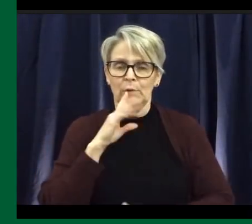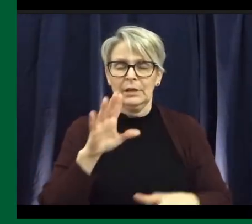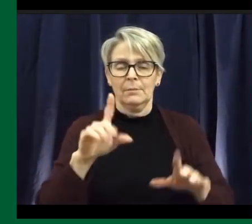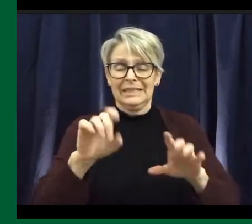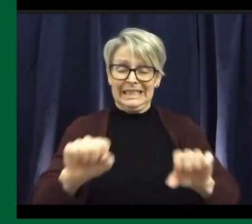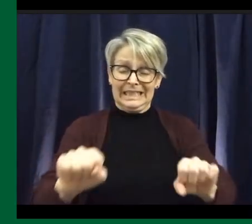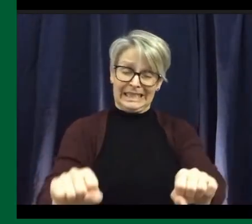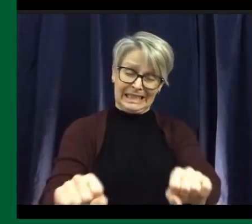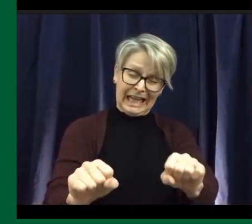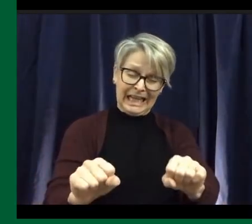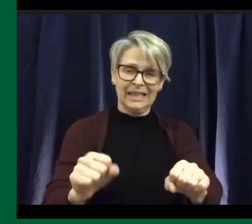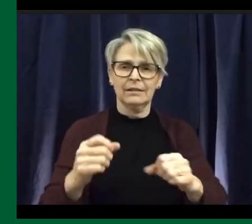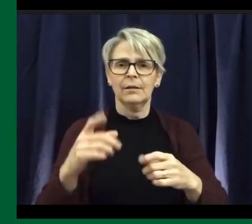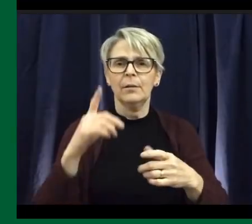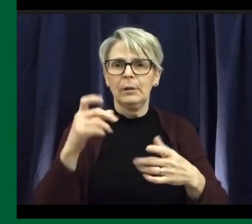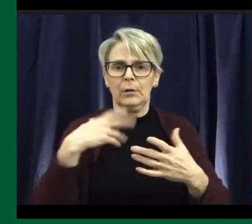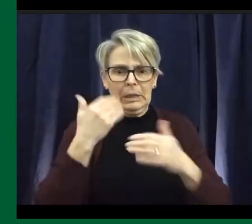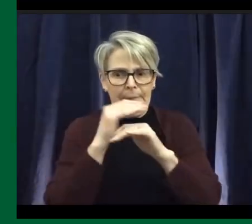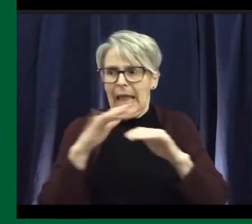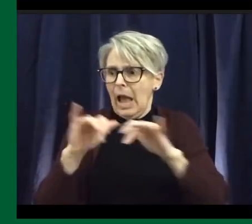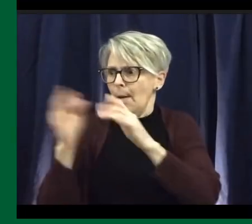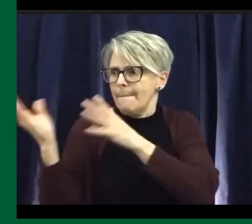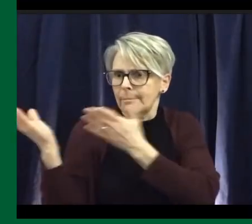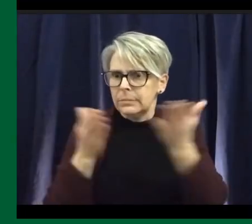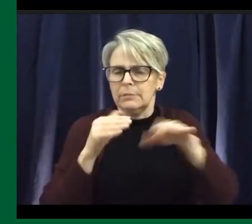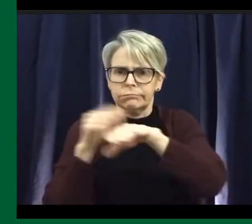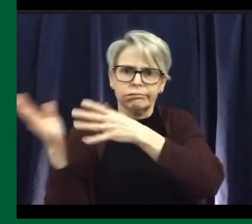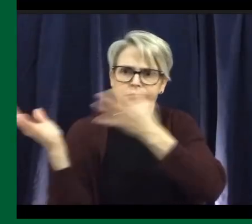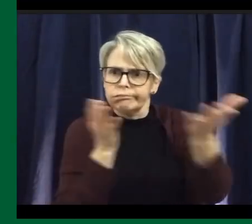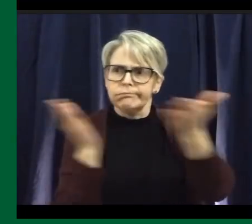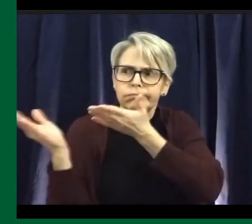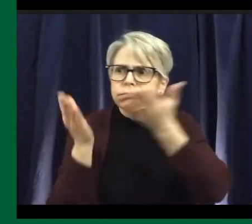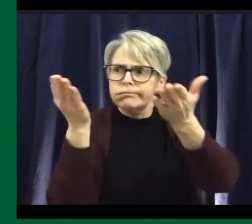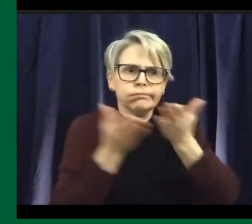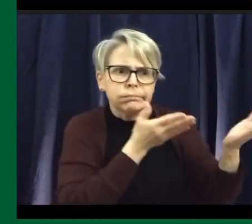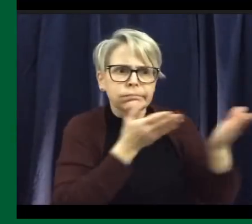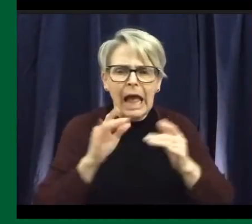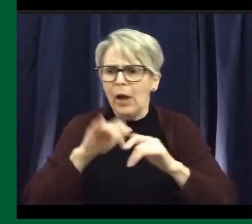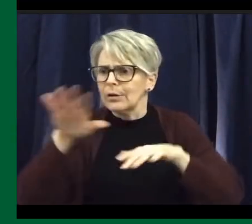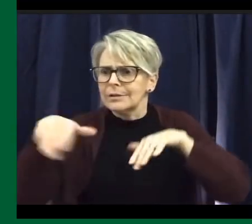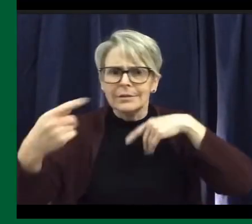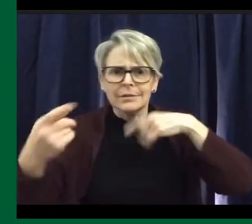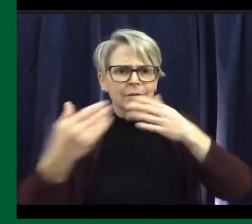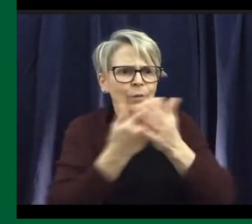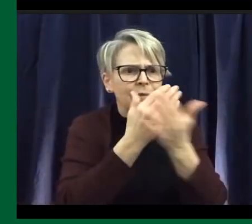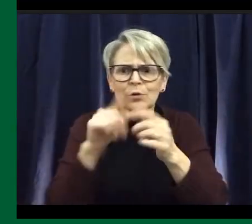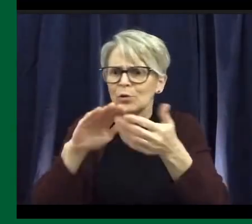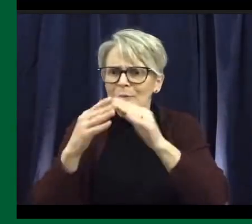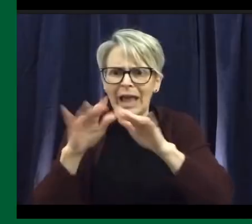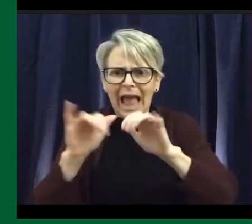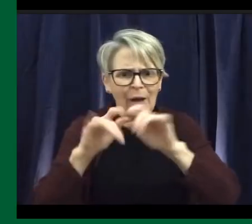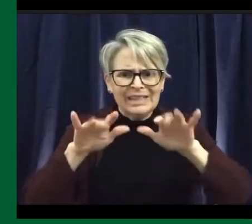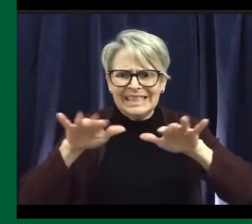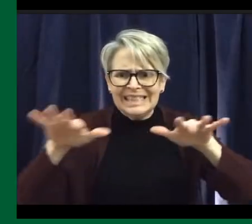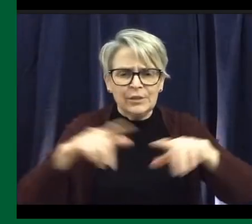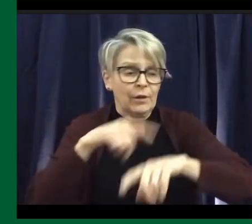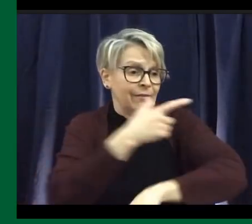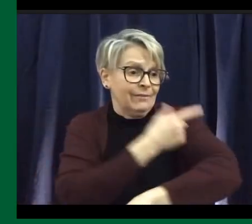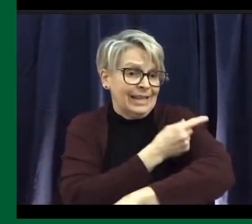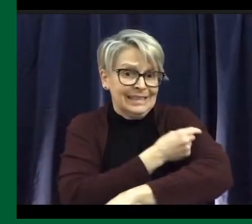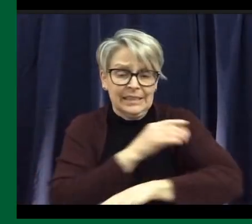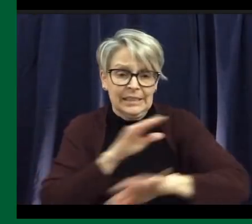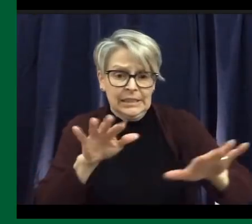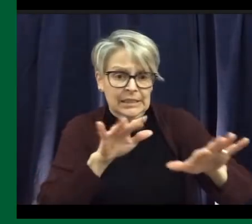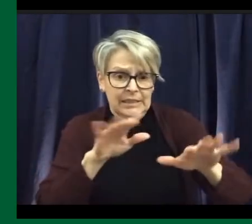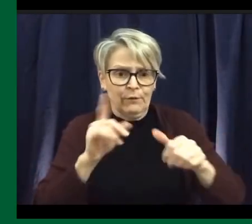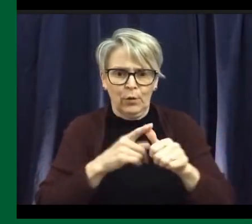the restrictions on us on how we could move it and get it into to communities so that we could vaccinate. When we did do